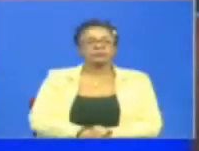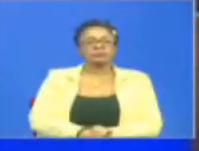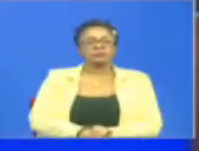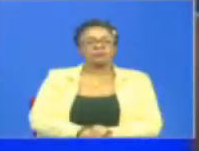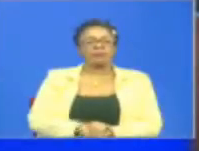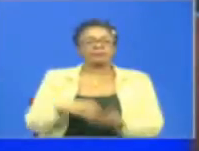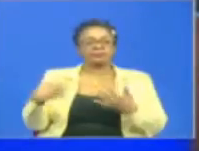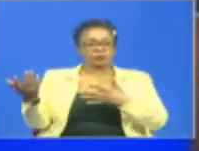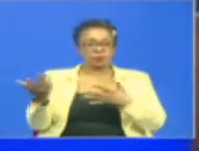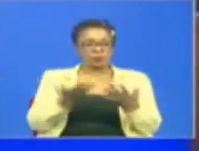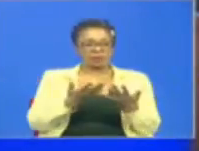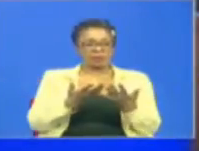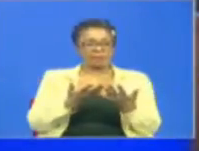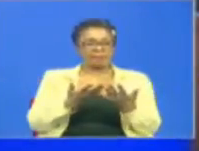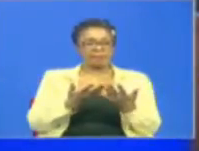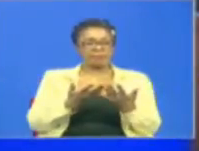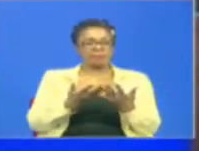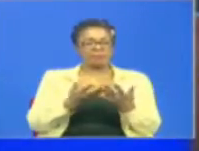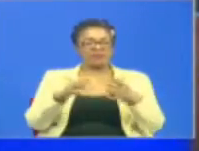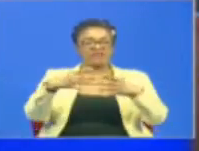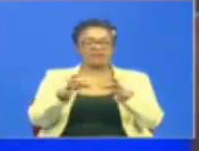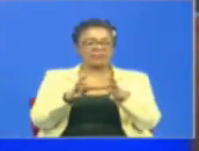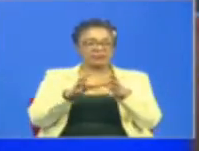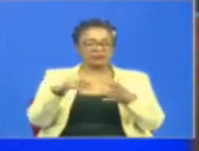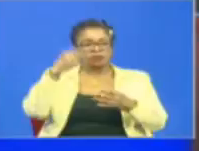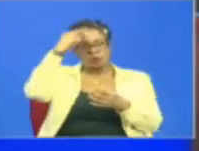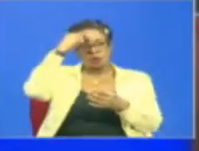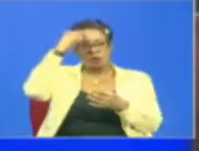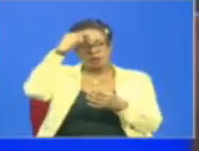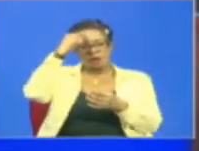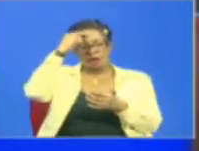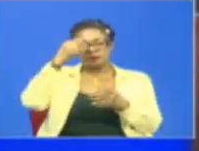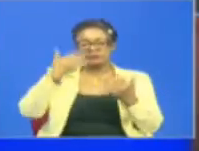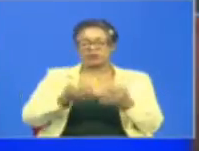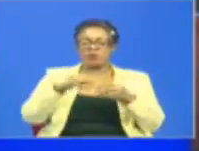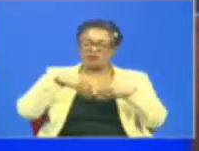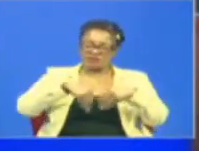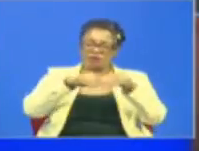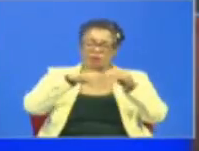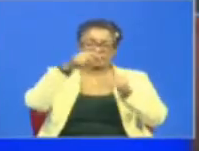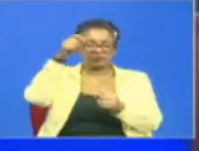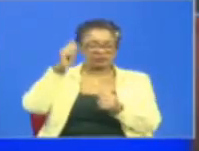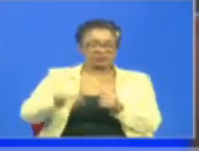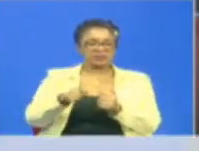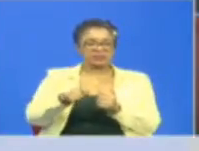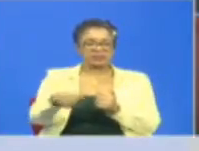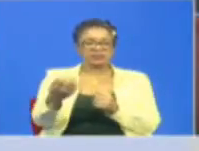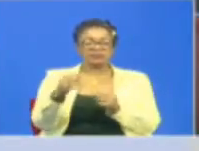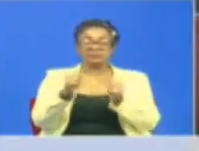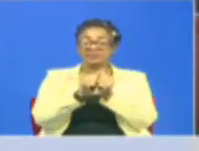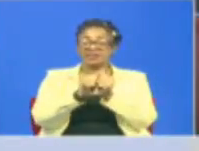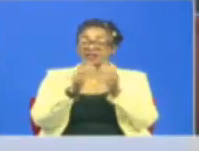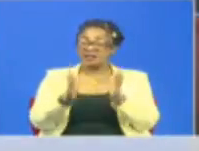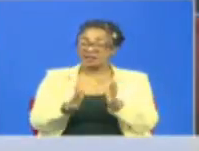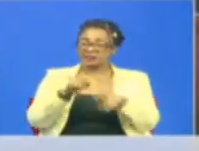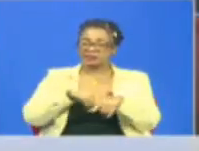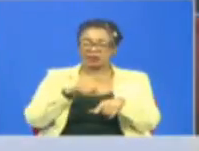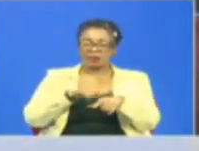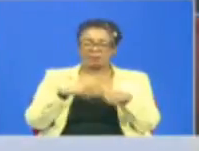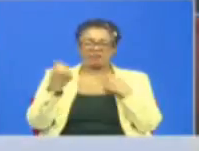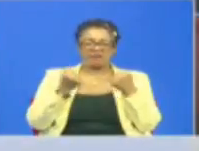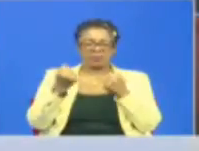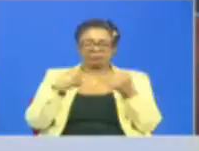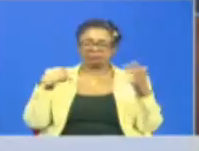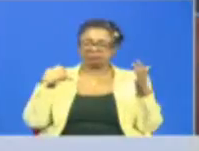Welcome back. Now, a family in Ongatarongai is still chasing justice a decade after a motor accident robbed them of